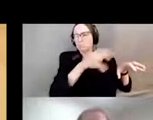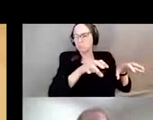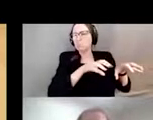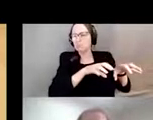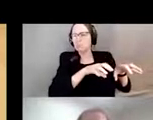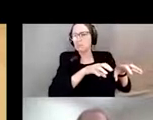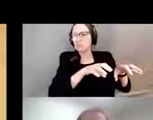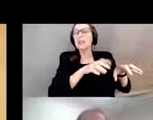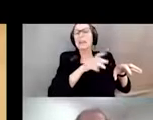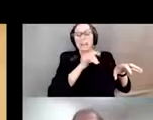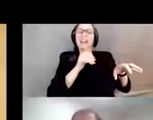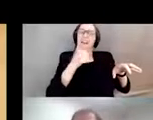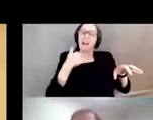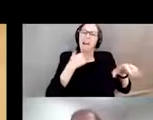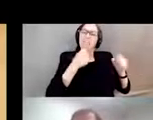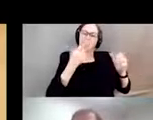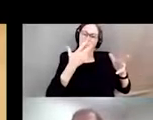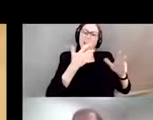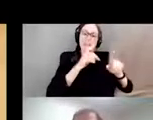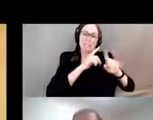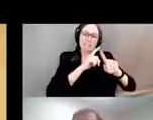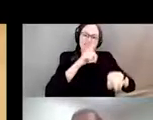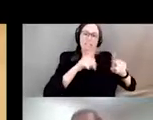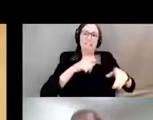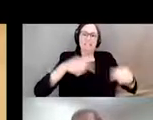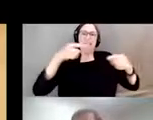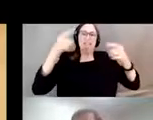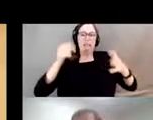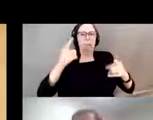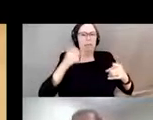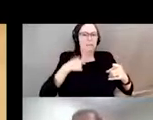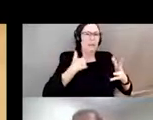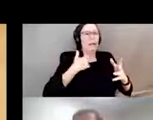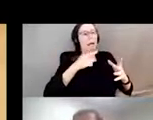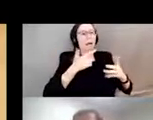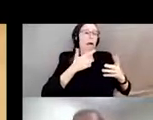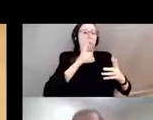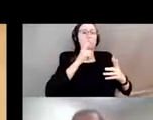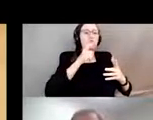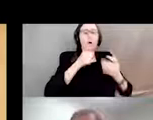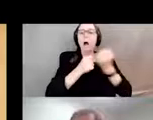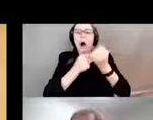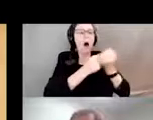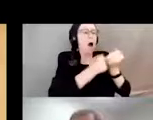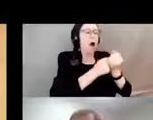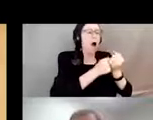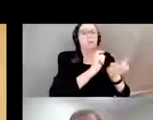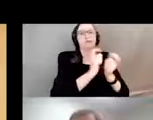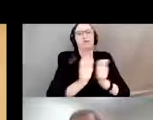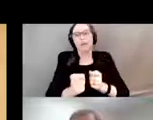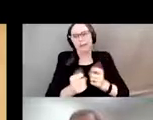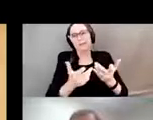of unrest because they switch allegiances based on what is best for them. And this is something that will